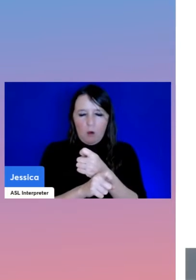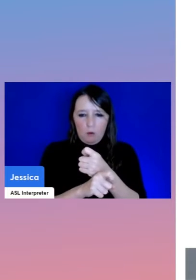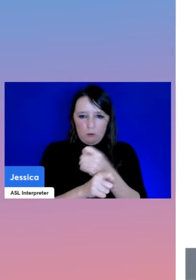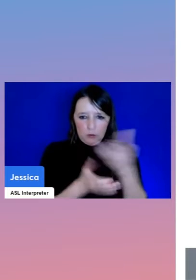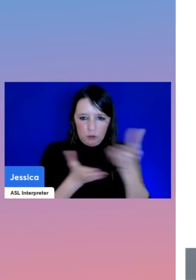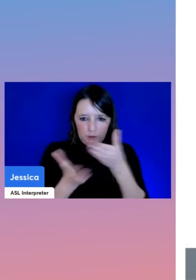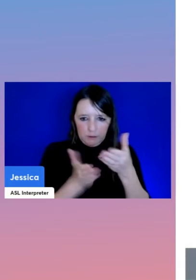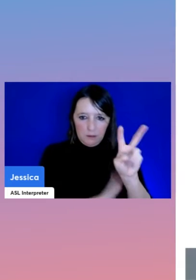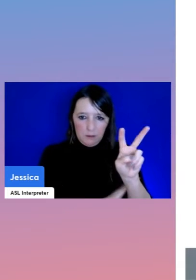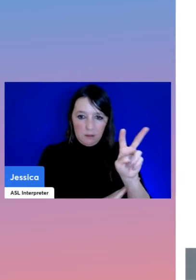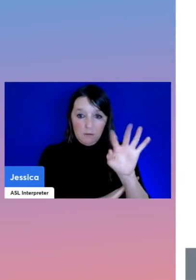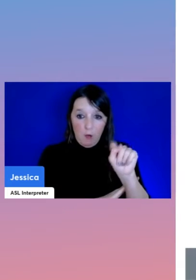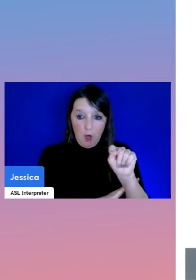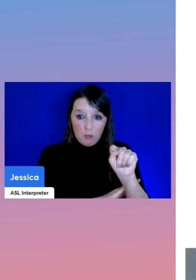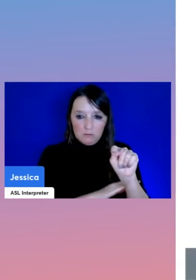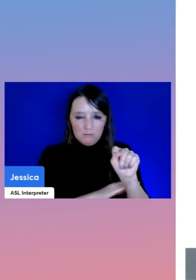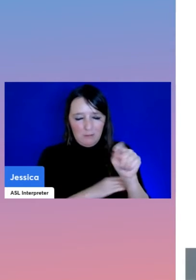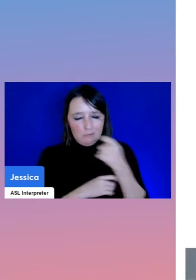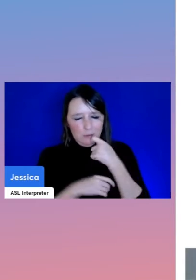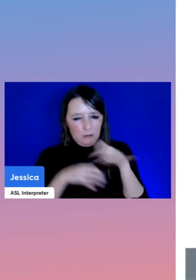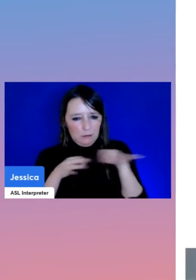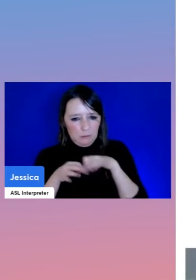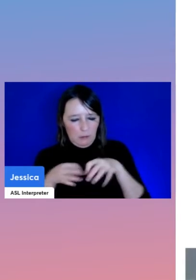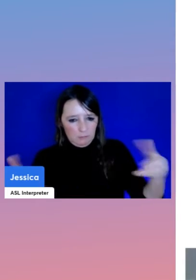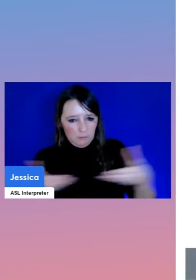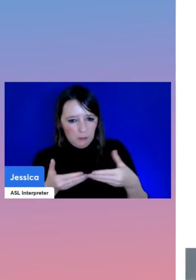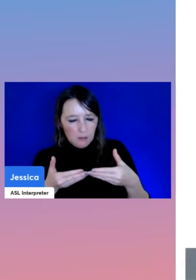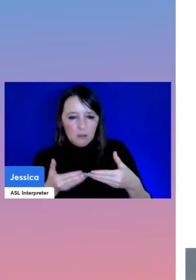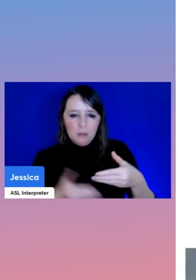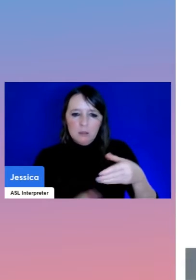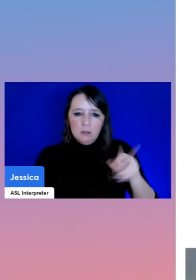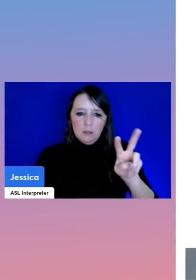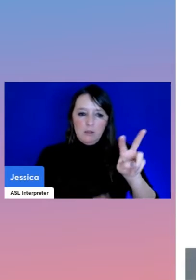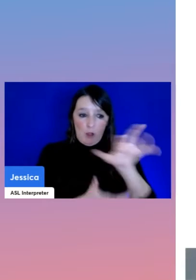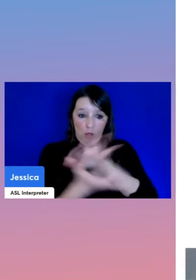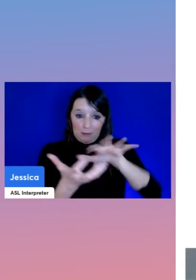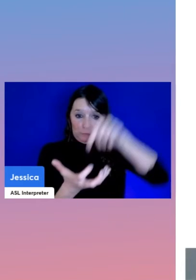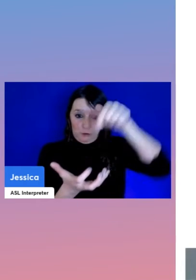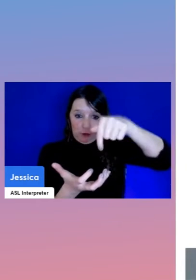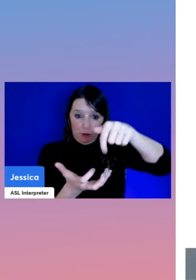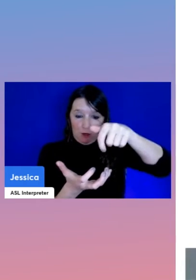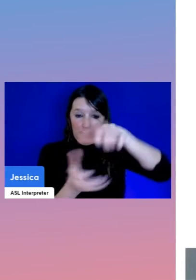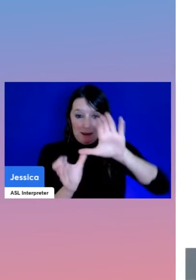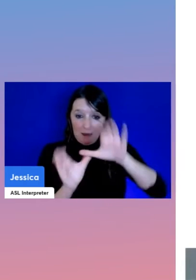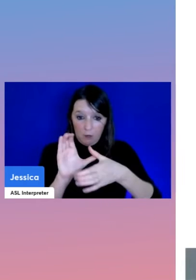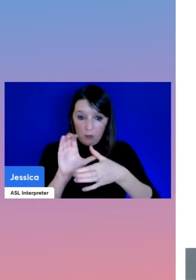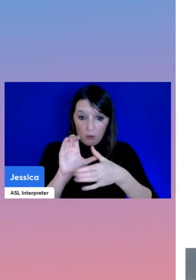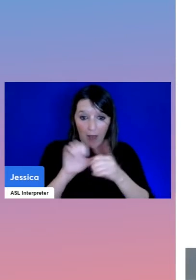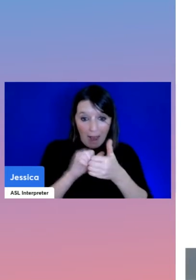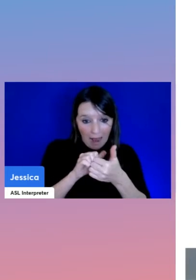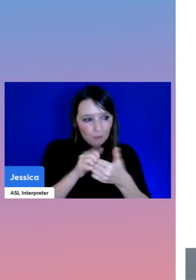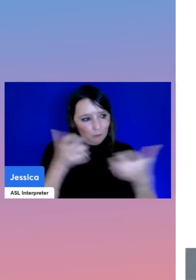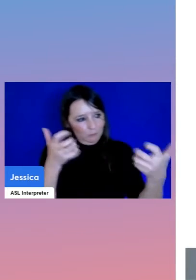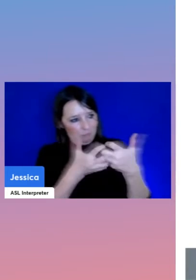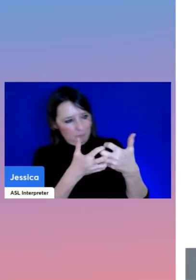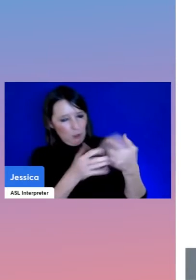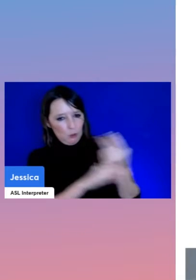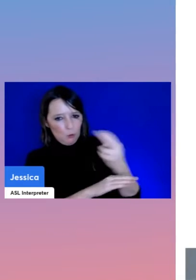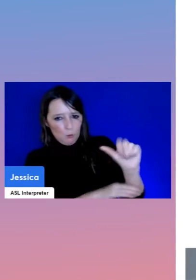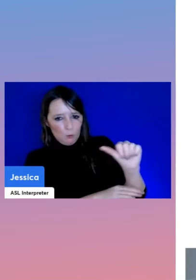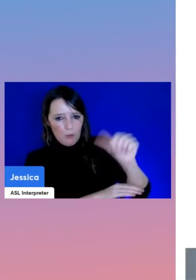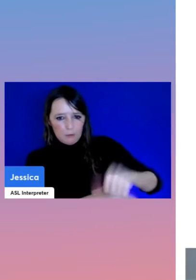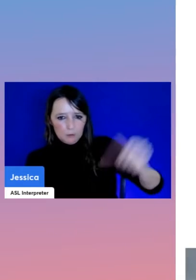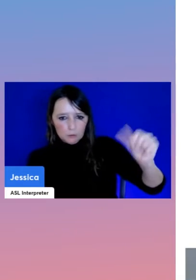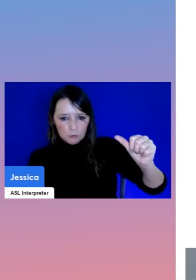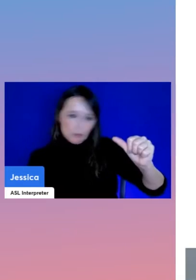as I was saying in the introduction, the main cluster is configured to use Azure Key Vault as an